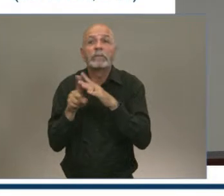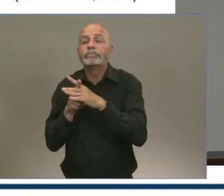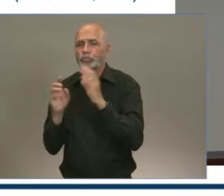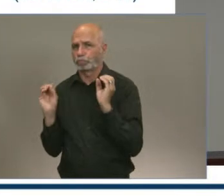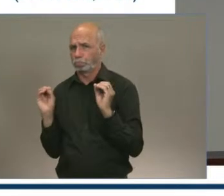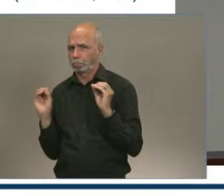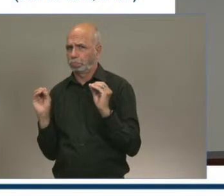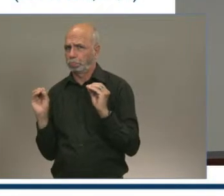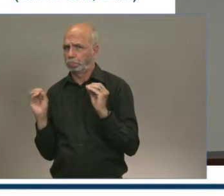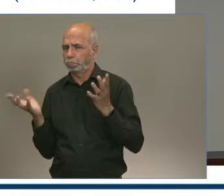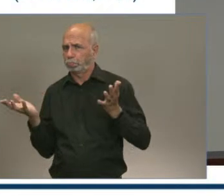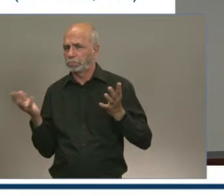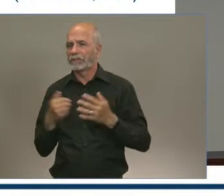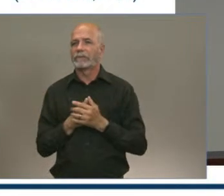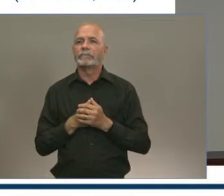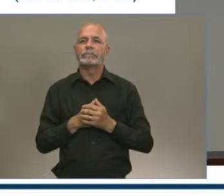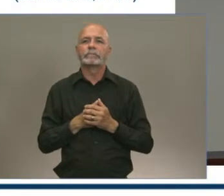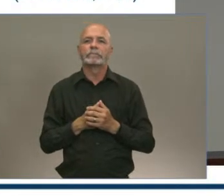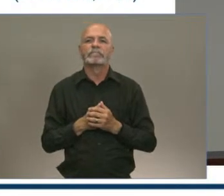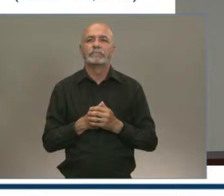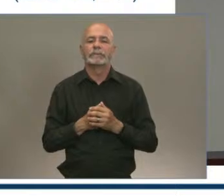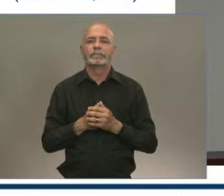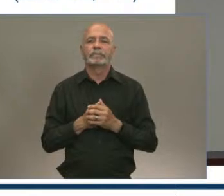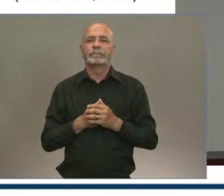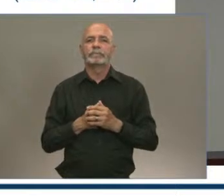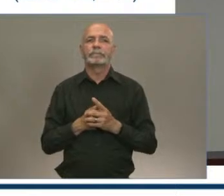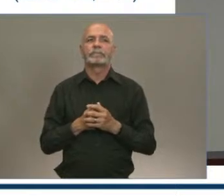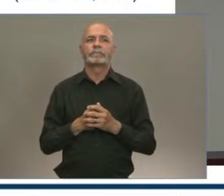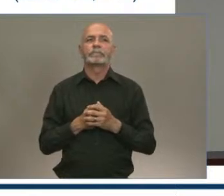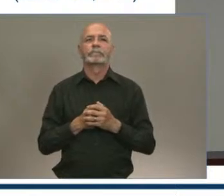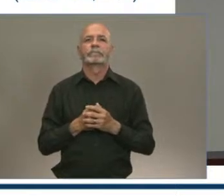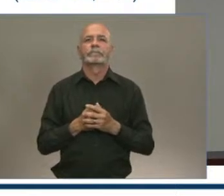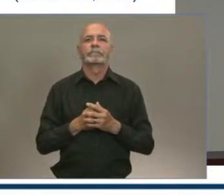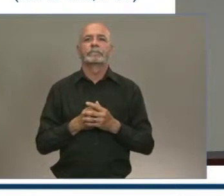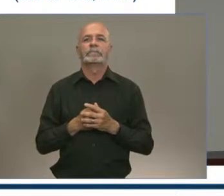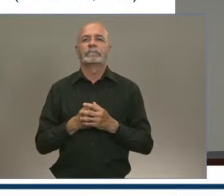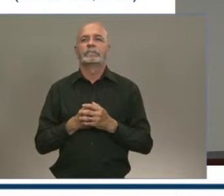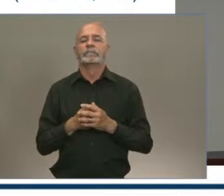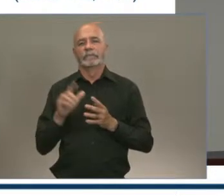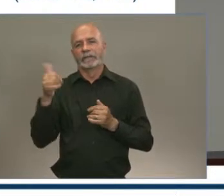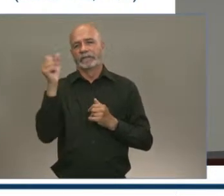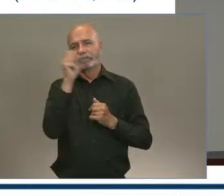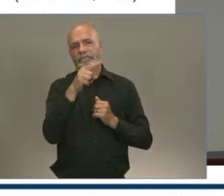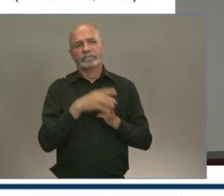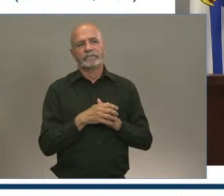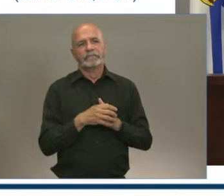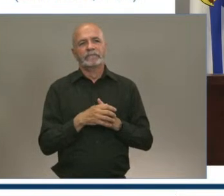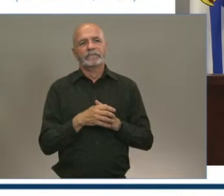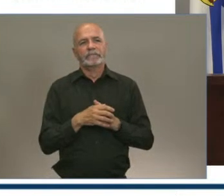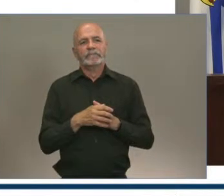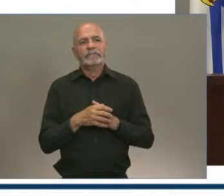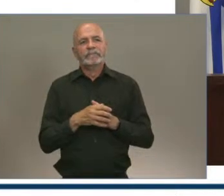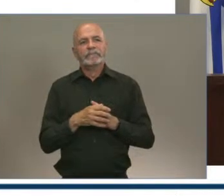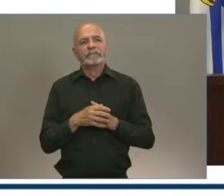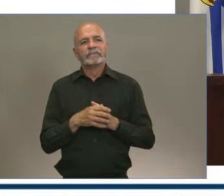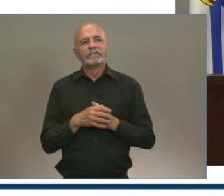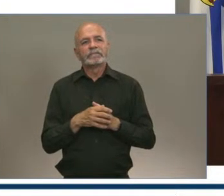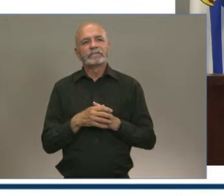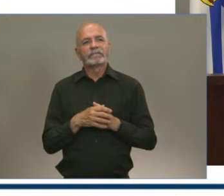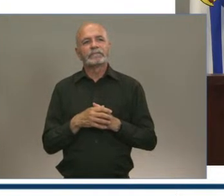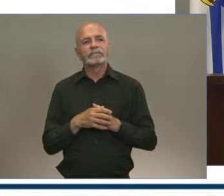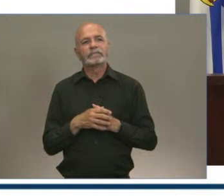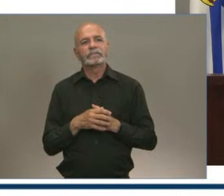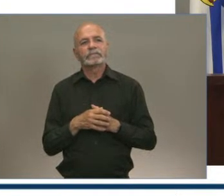those rollouts to start second dose coverage. Go ahead with your follow-up, Elizabeth. Thank Thank you. And the